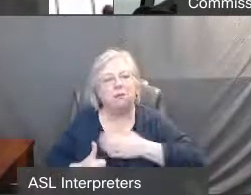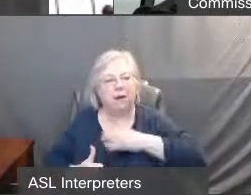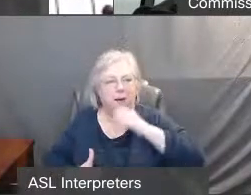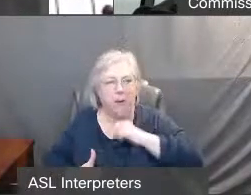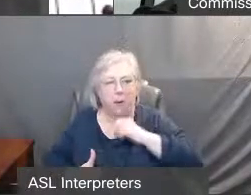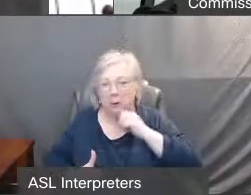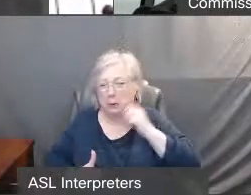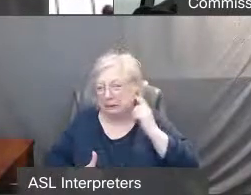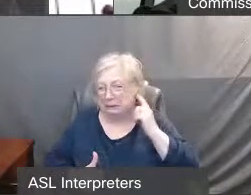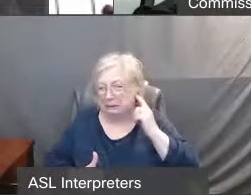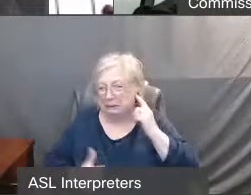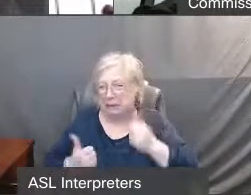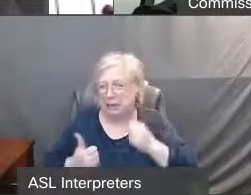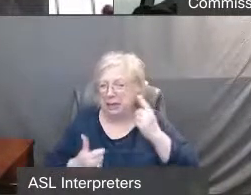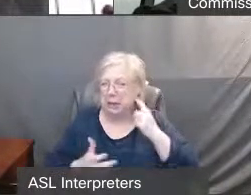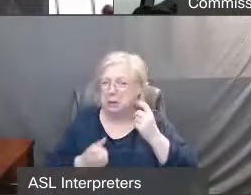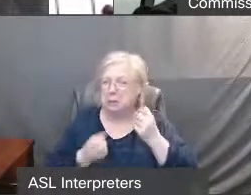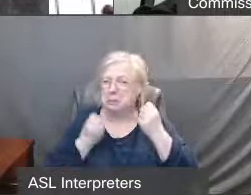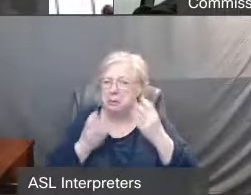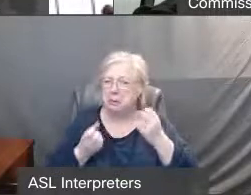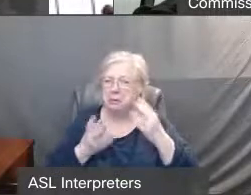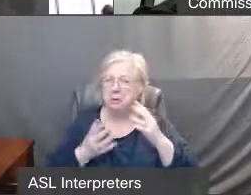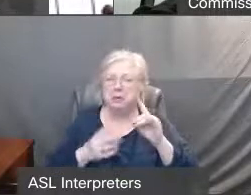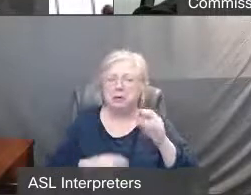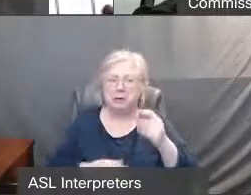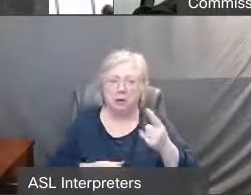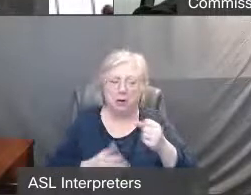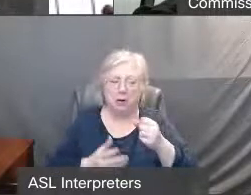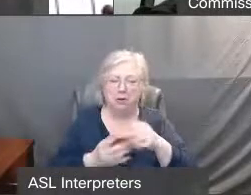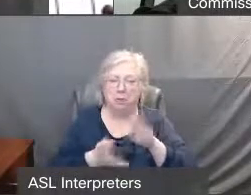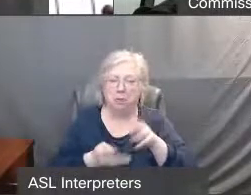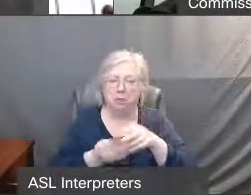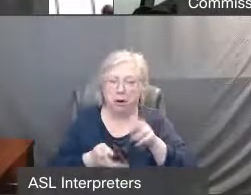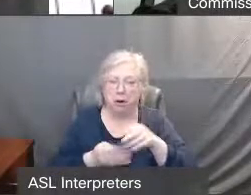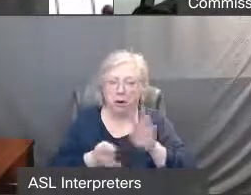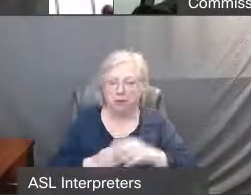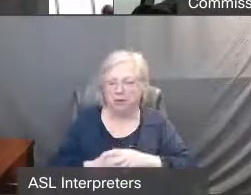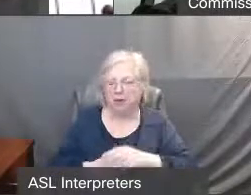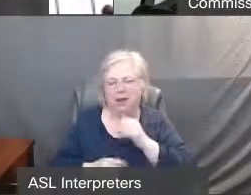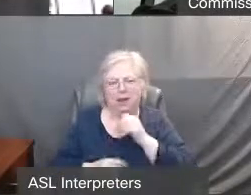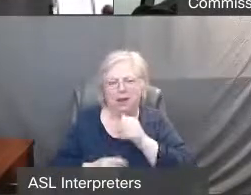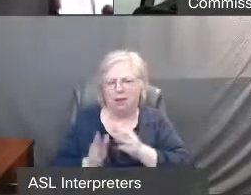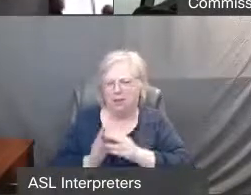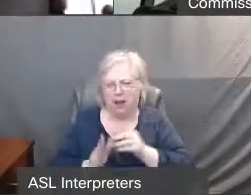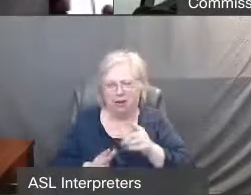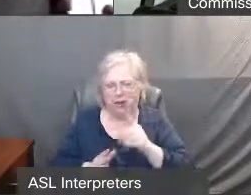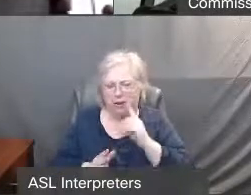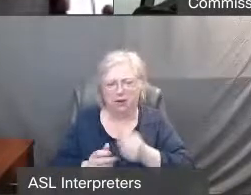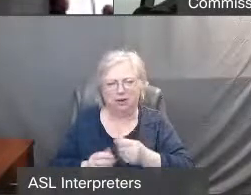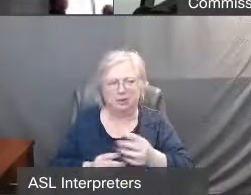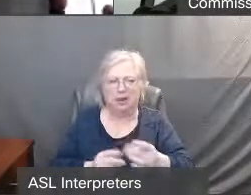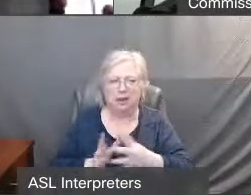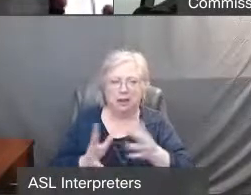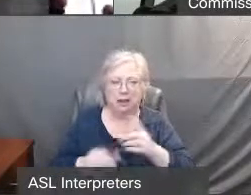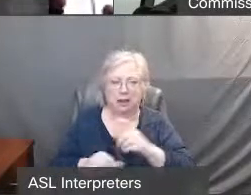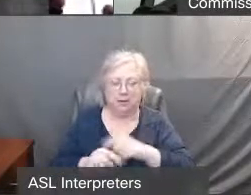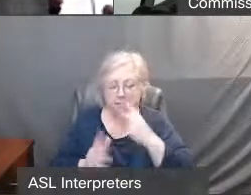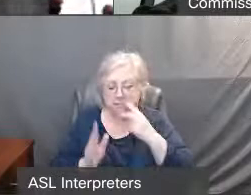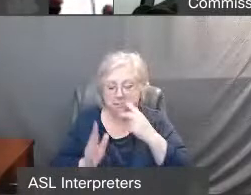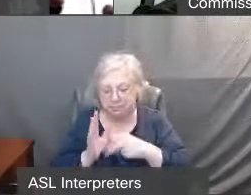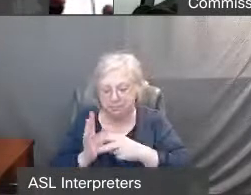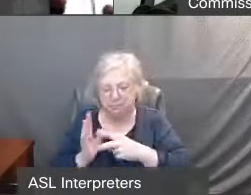hear multiple dogs barking. And I don't ask you to spend a lot of time looking at these, but I'll be glad to answer